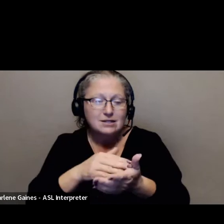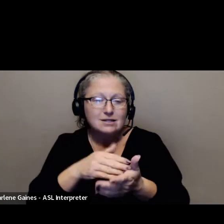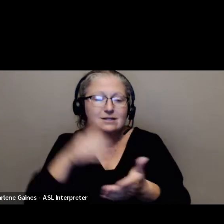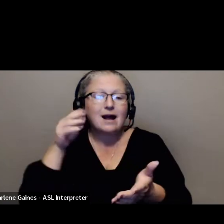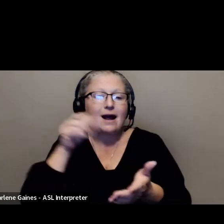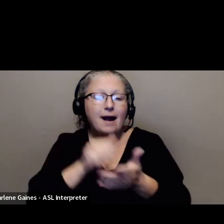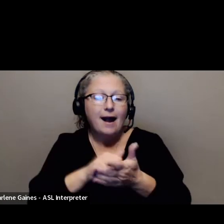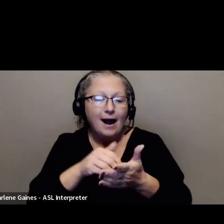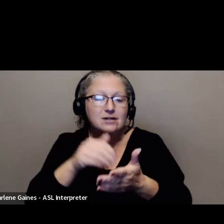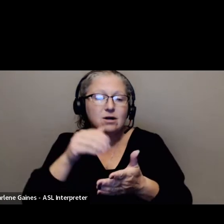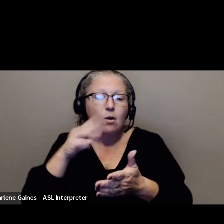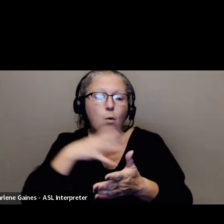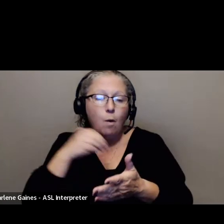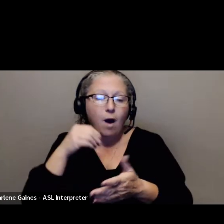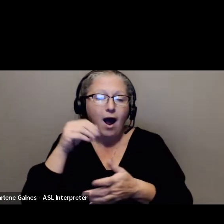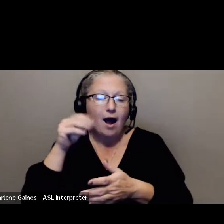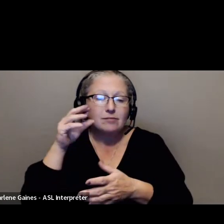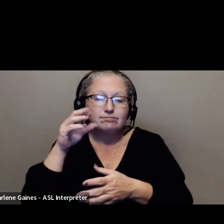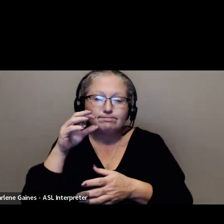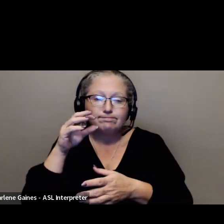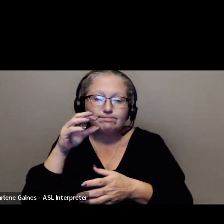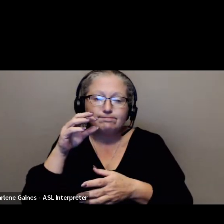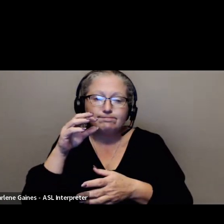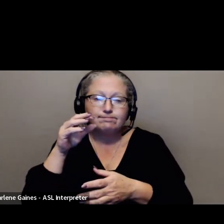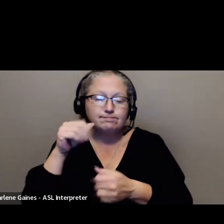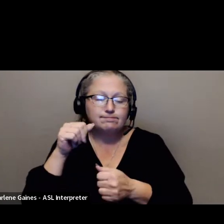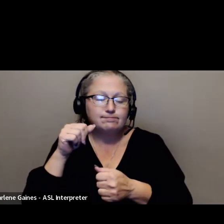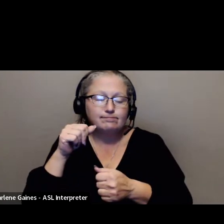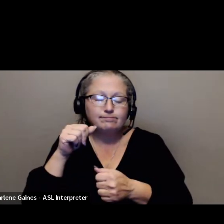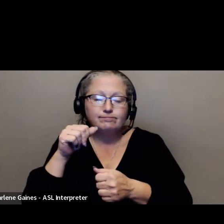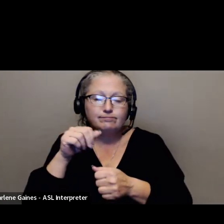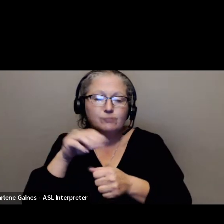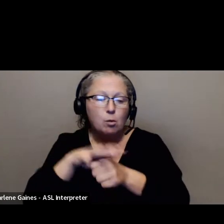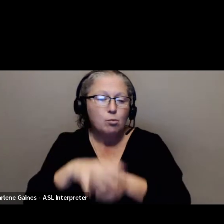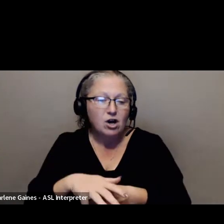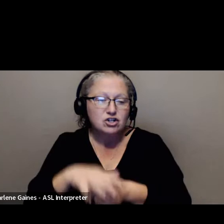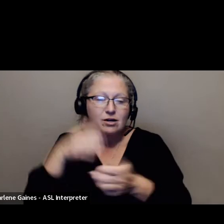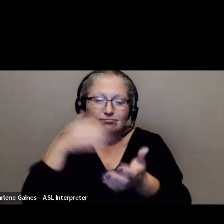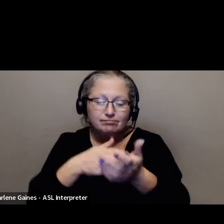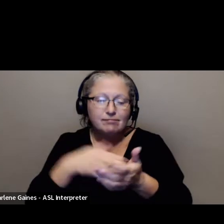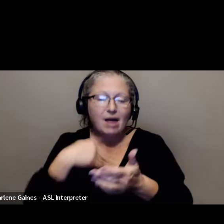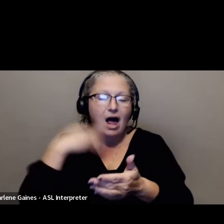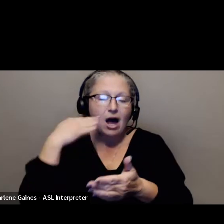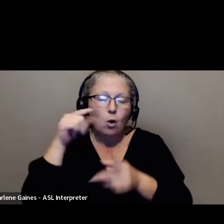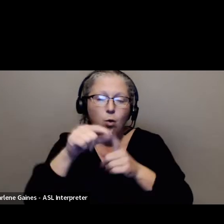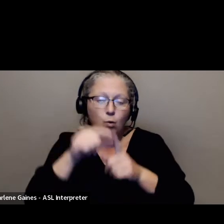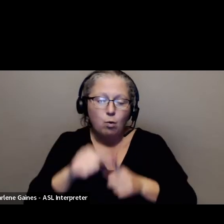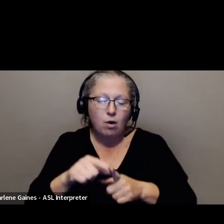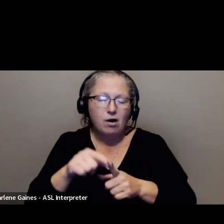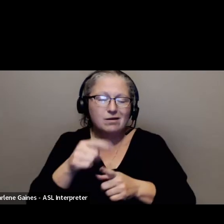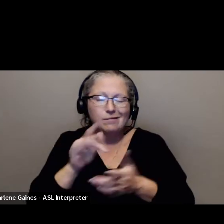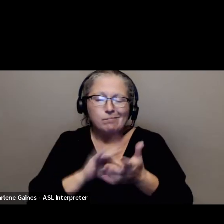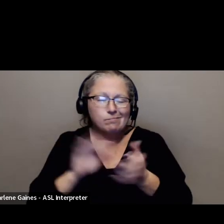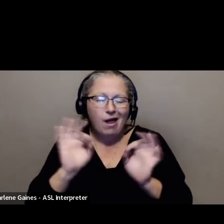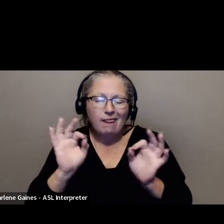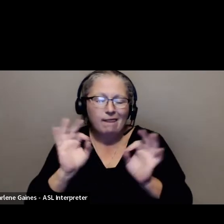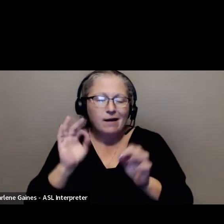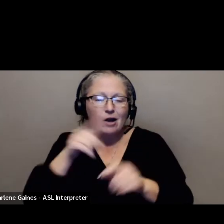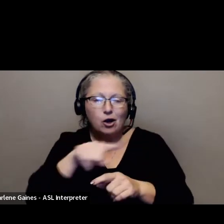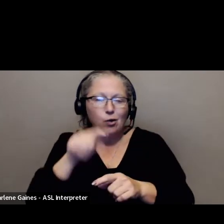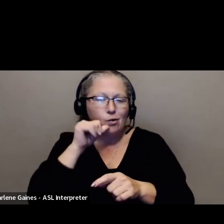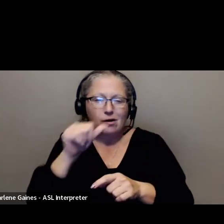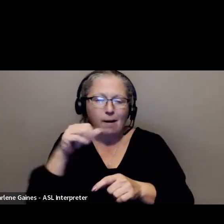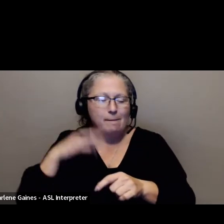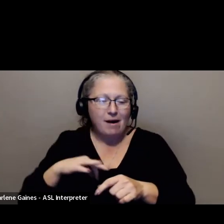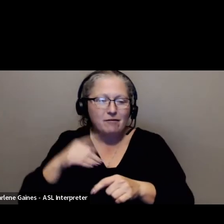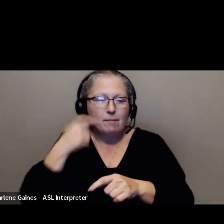supremacy, anti-colonialism, anti-hegemony, and anti-oppression. I understand that to you, these words mean so little because you not only benefit from these paradigms, I